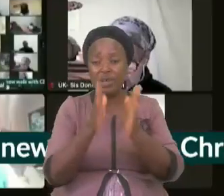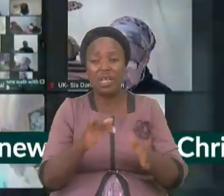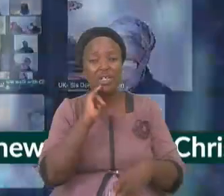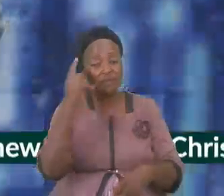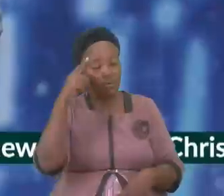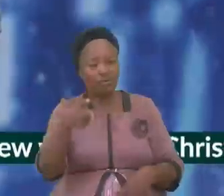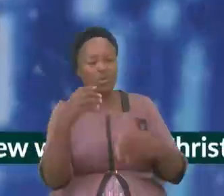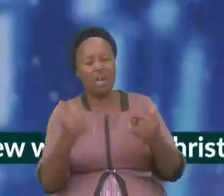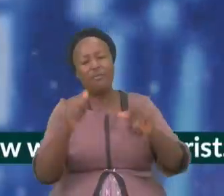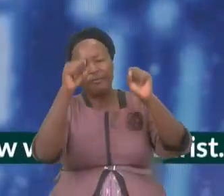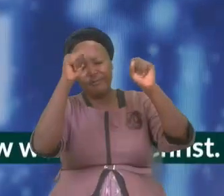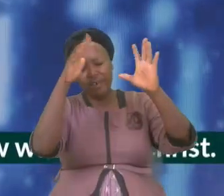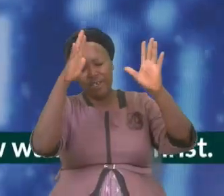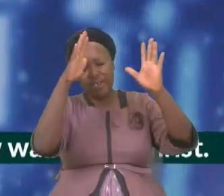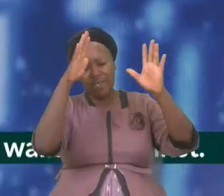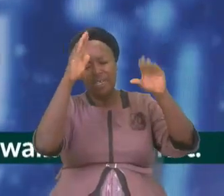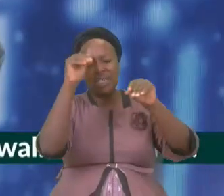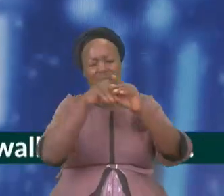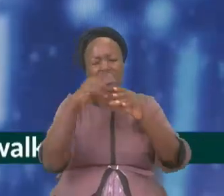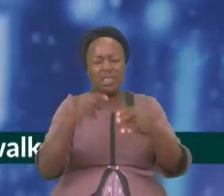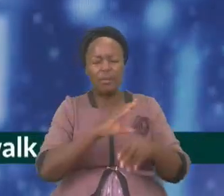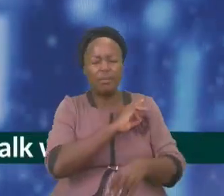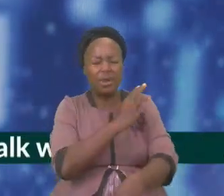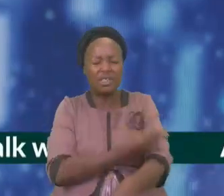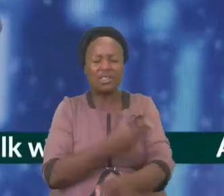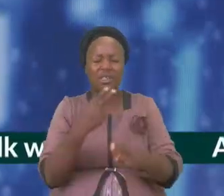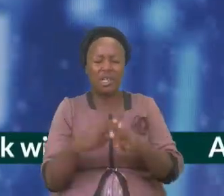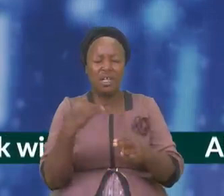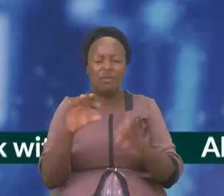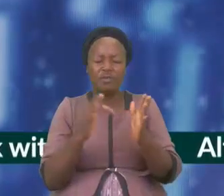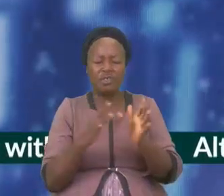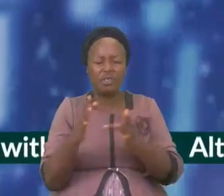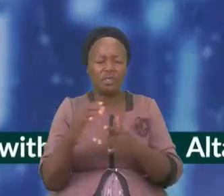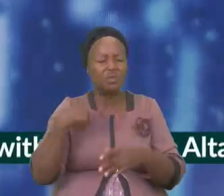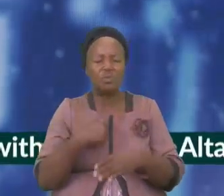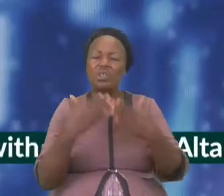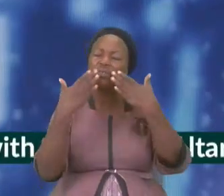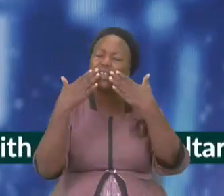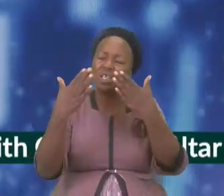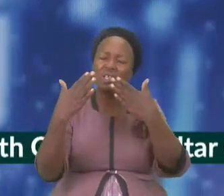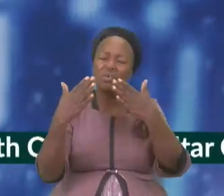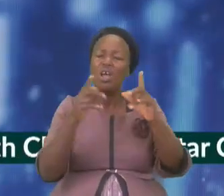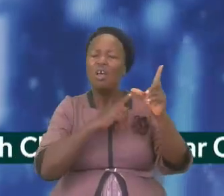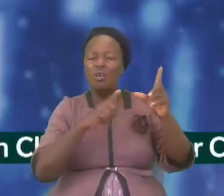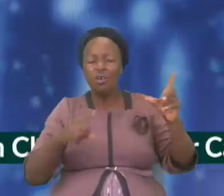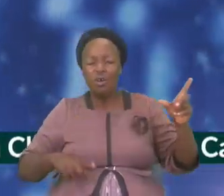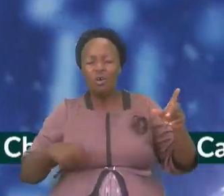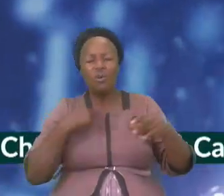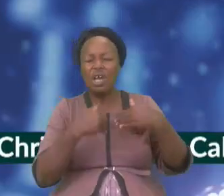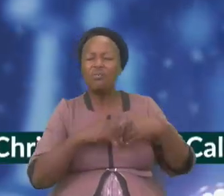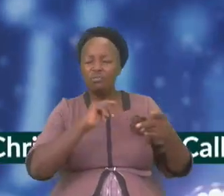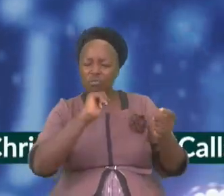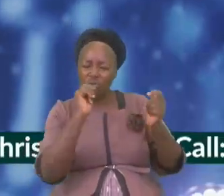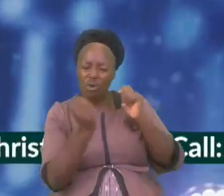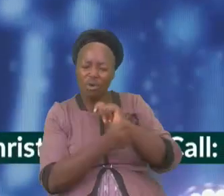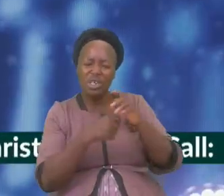Jesus, we thank you. Lord, we have turned away from the lifestyle of Babylon, and we